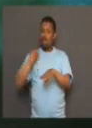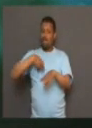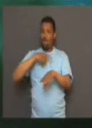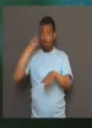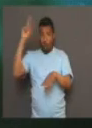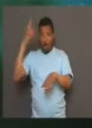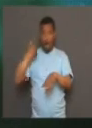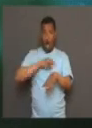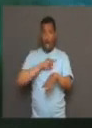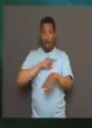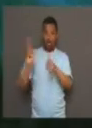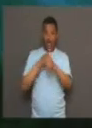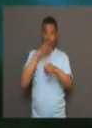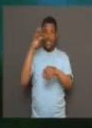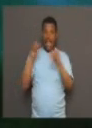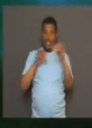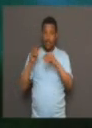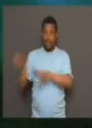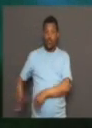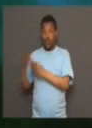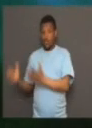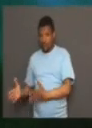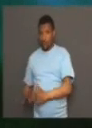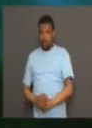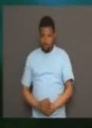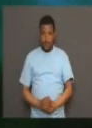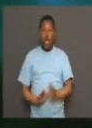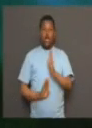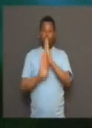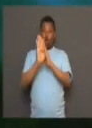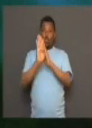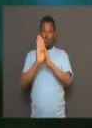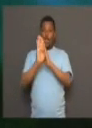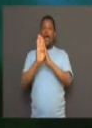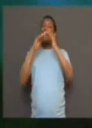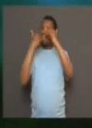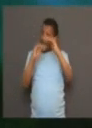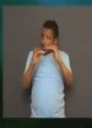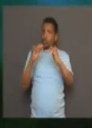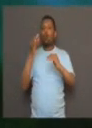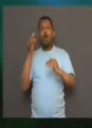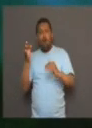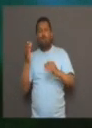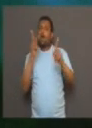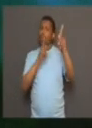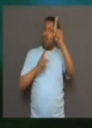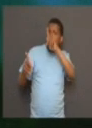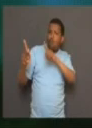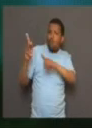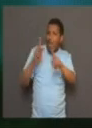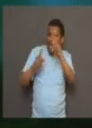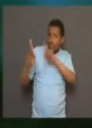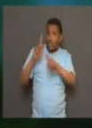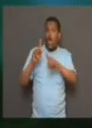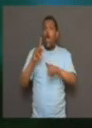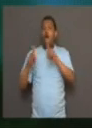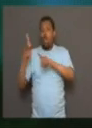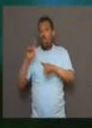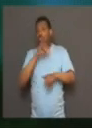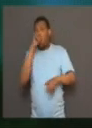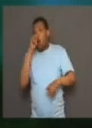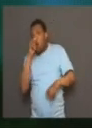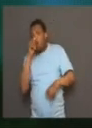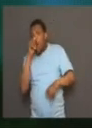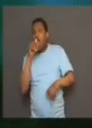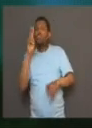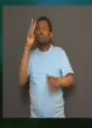activity, students. The growth rate of the population of Ethiopia